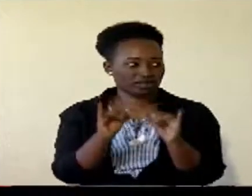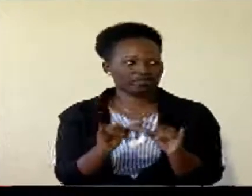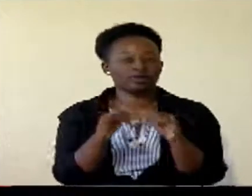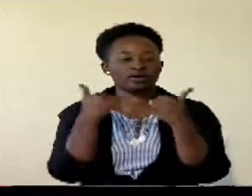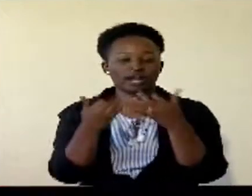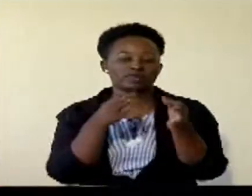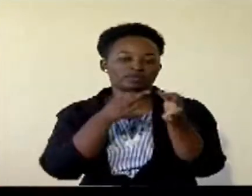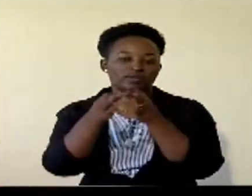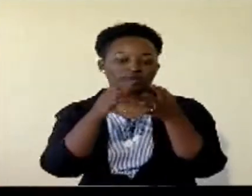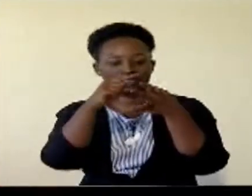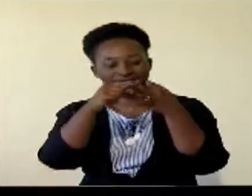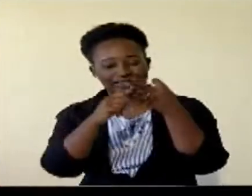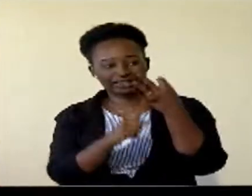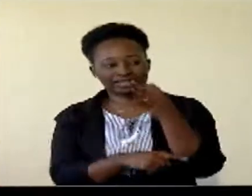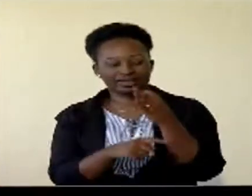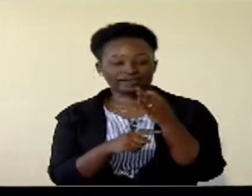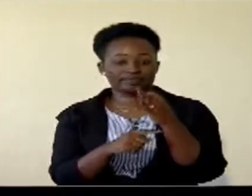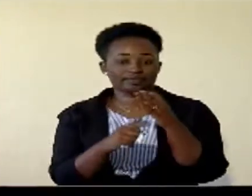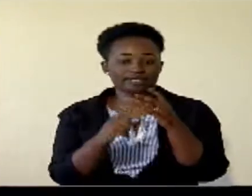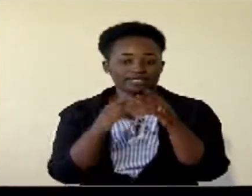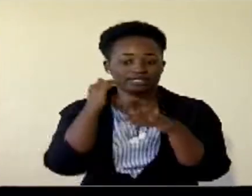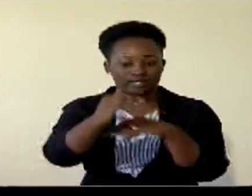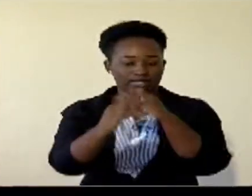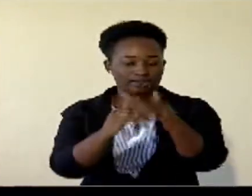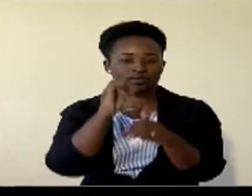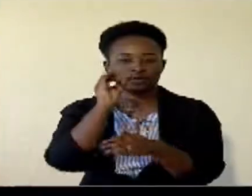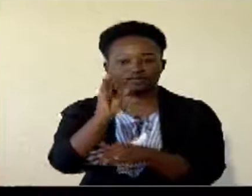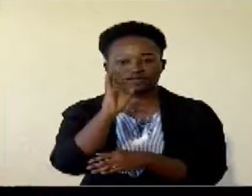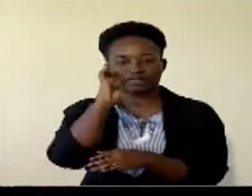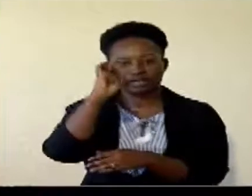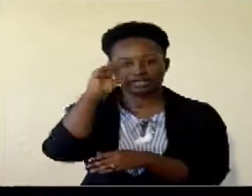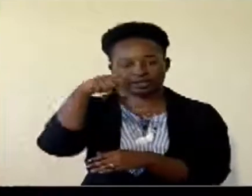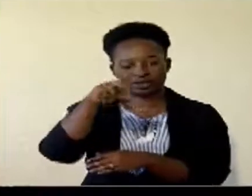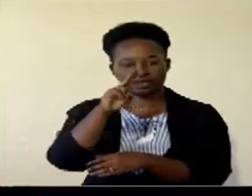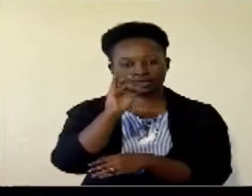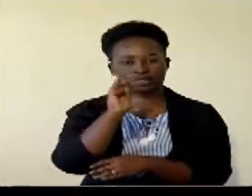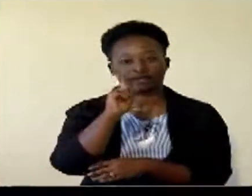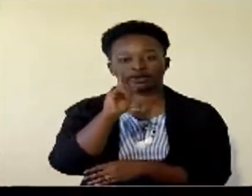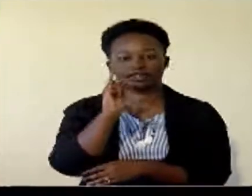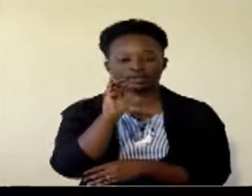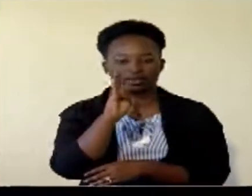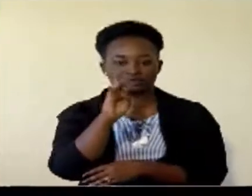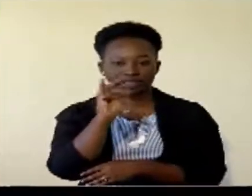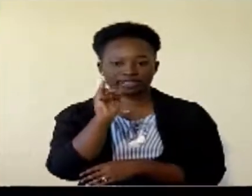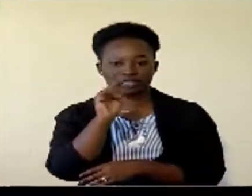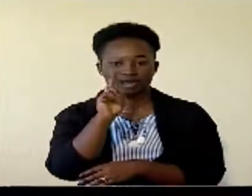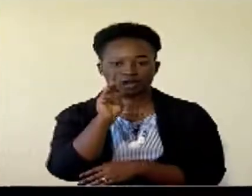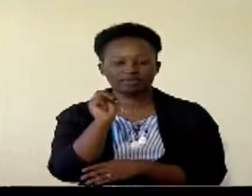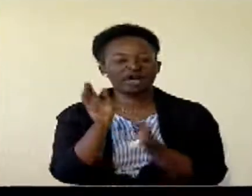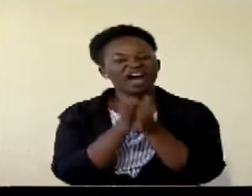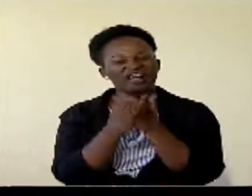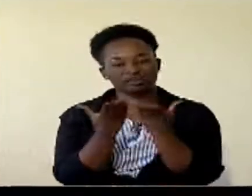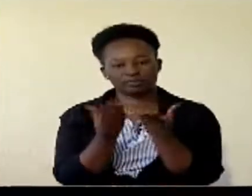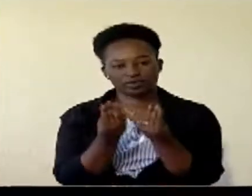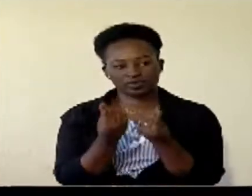of equilibrium. Name the 3 states of equilibrium. Again, this is walkover, very easy. We looked at that.